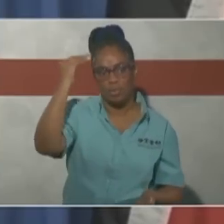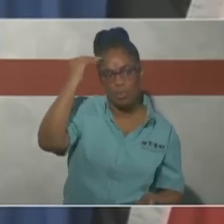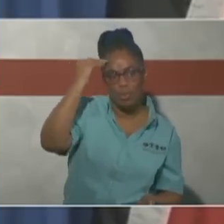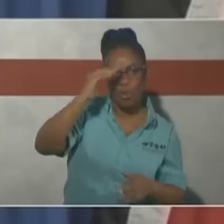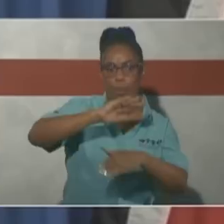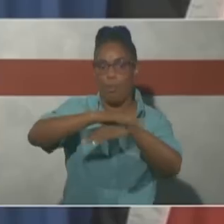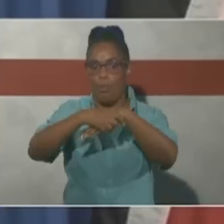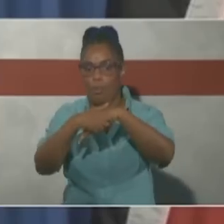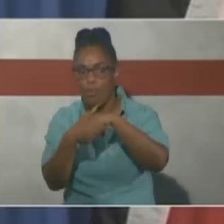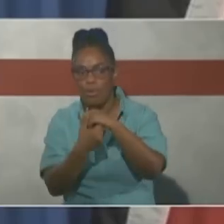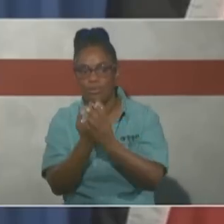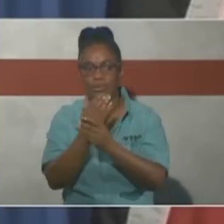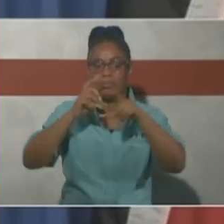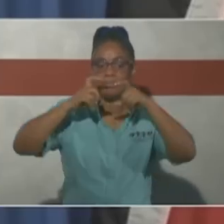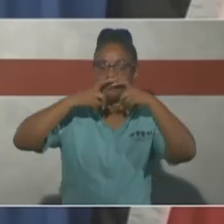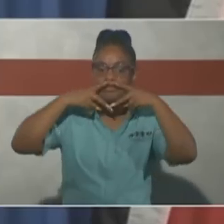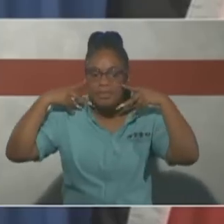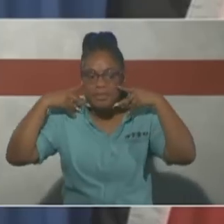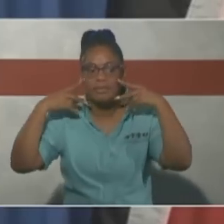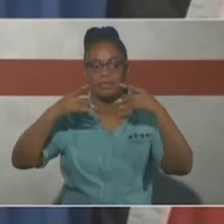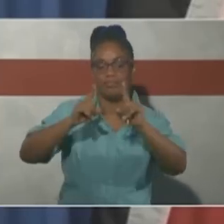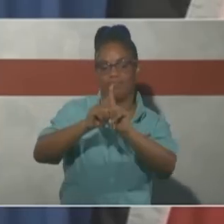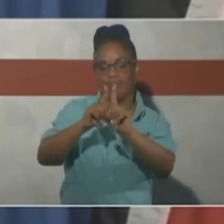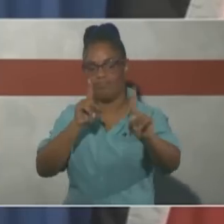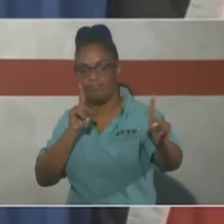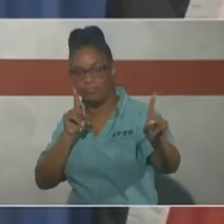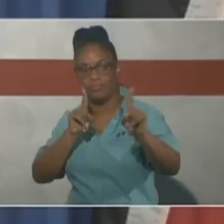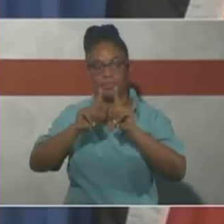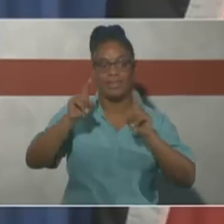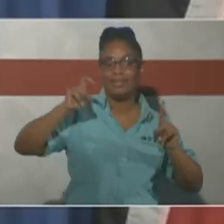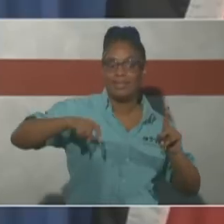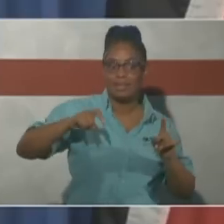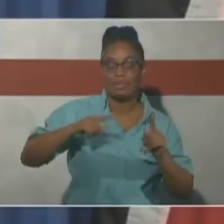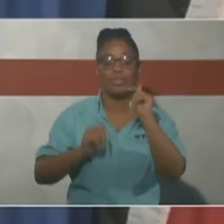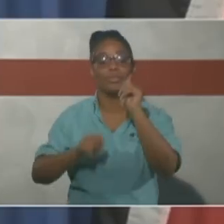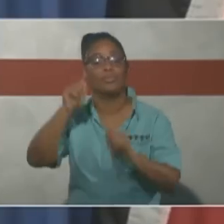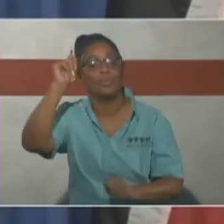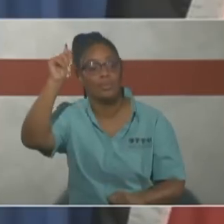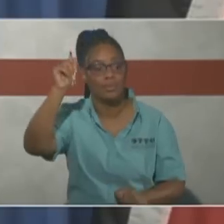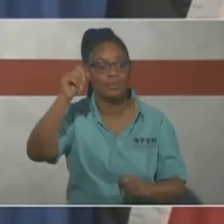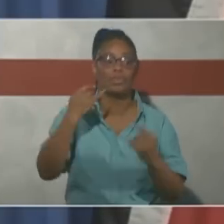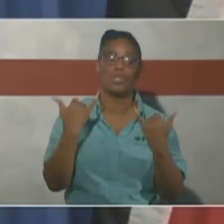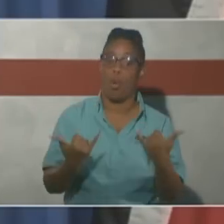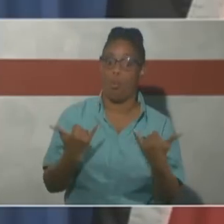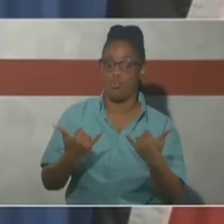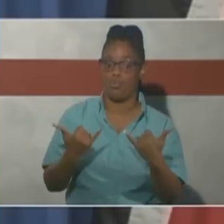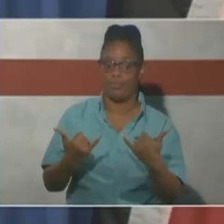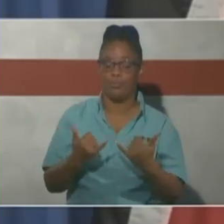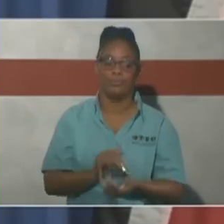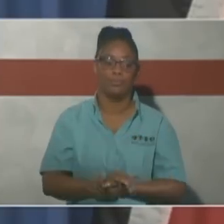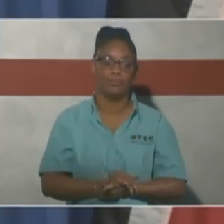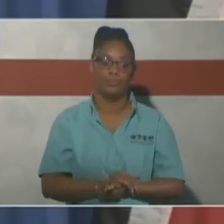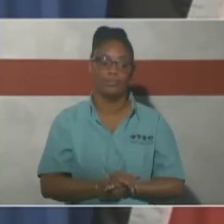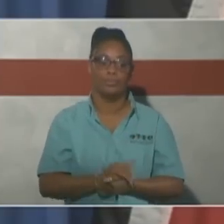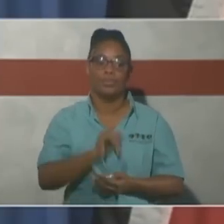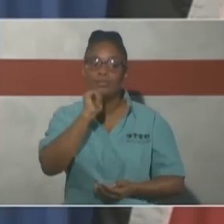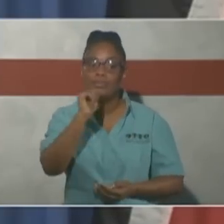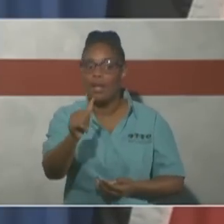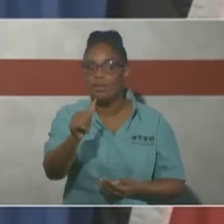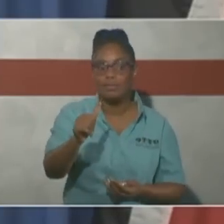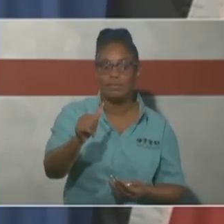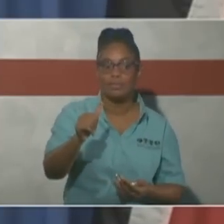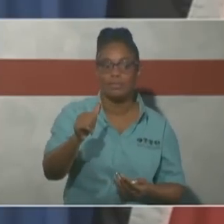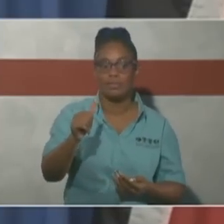outside of the basic, and if I may label it that way, outside of the basic Dr. Trotman's exhortations as to what to